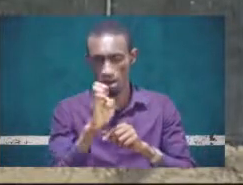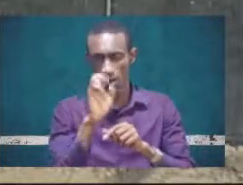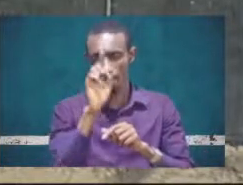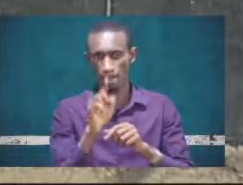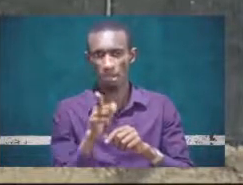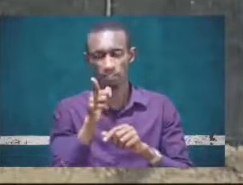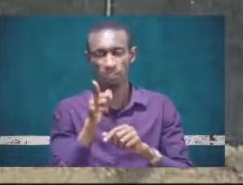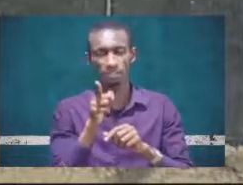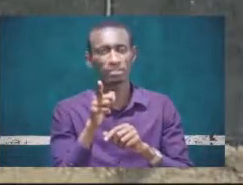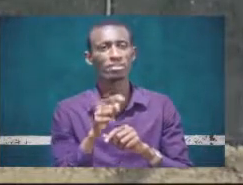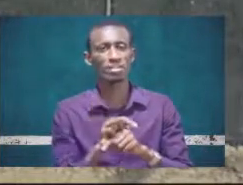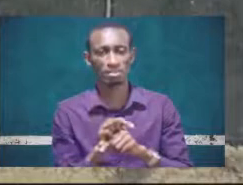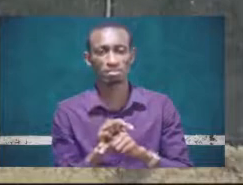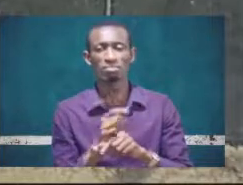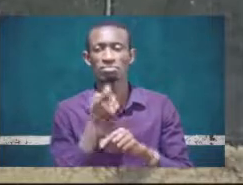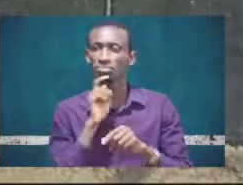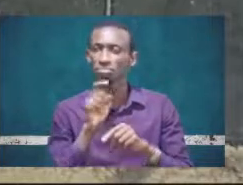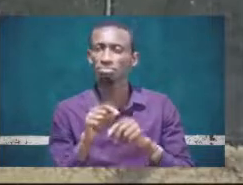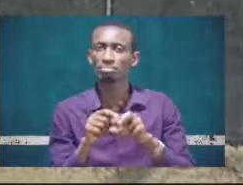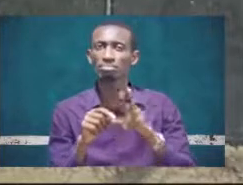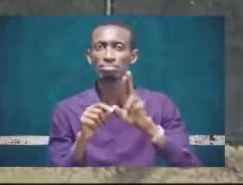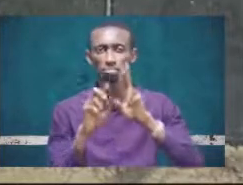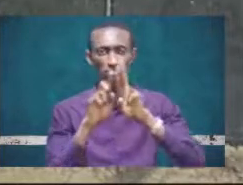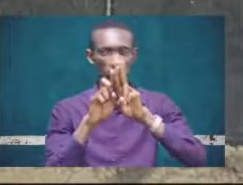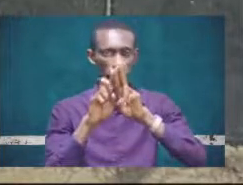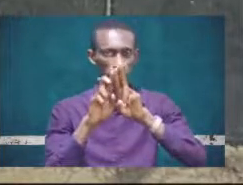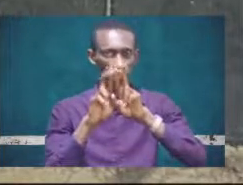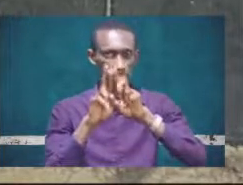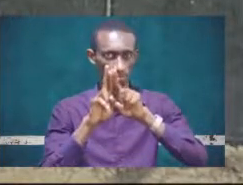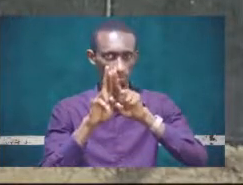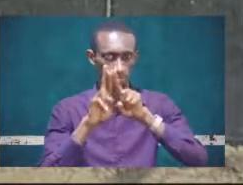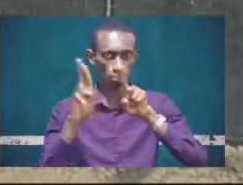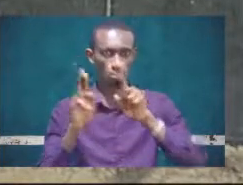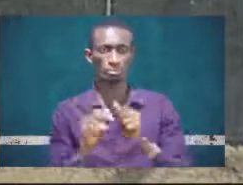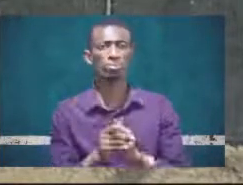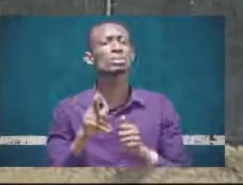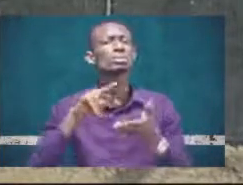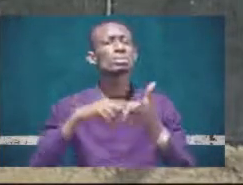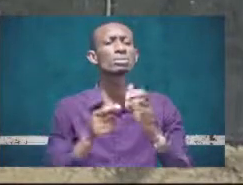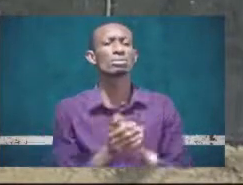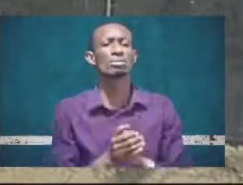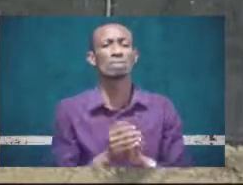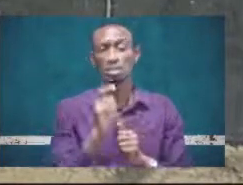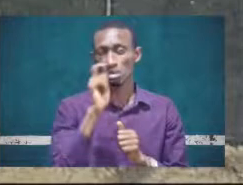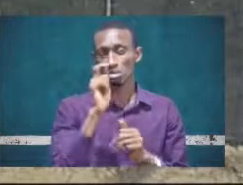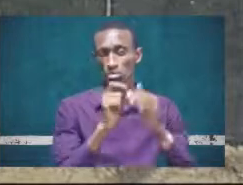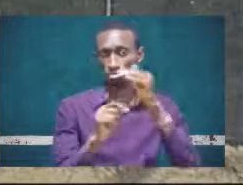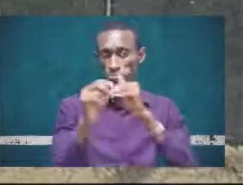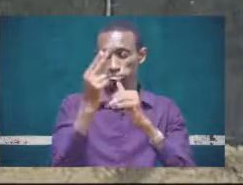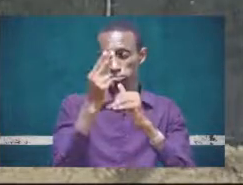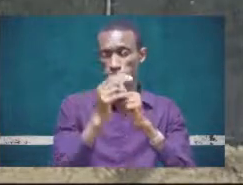It means x squared plus 1 is always